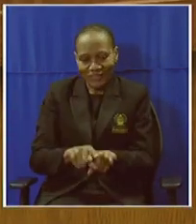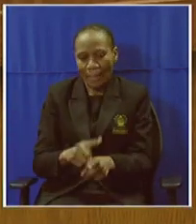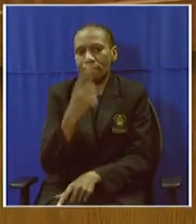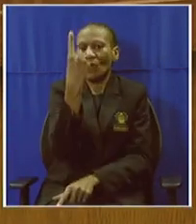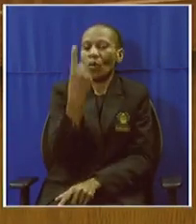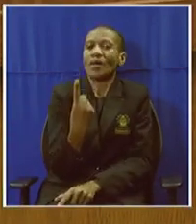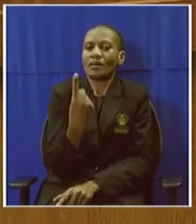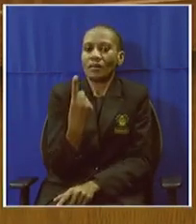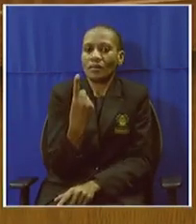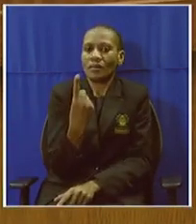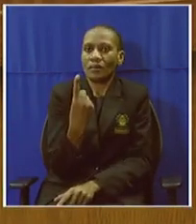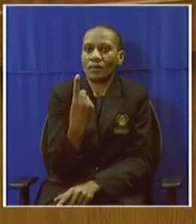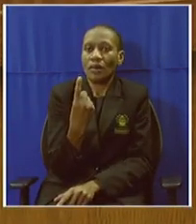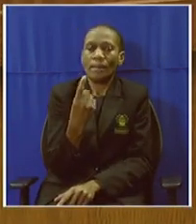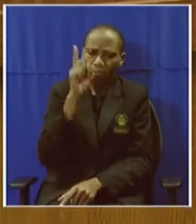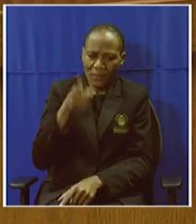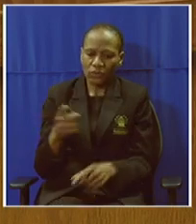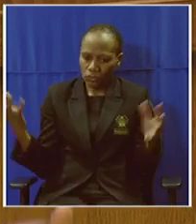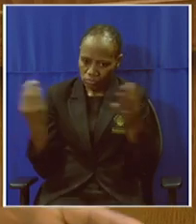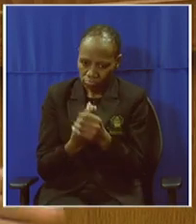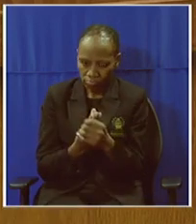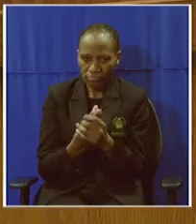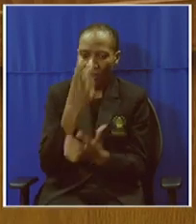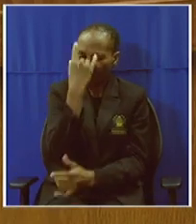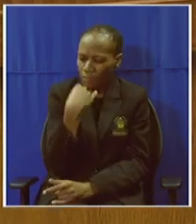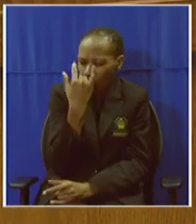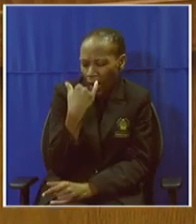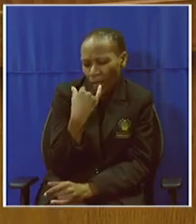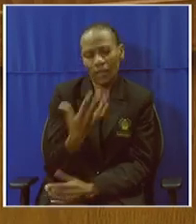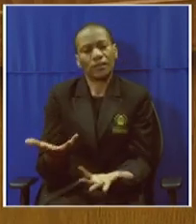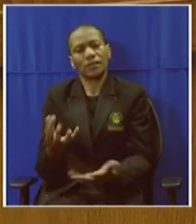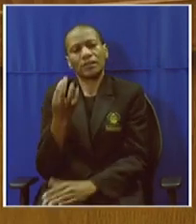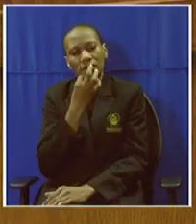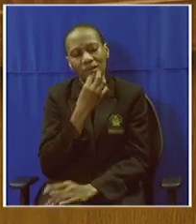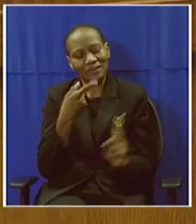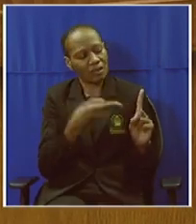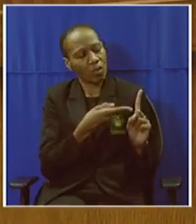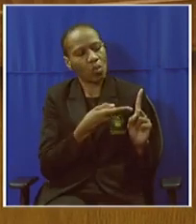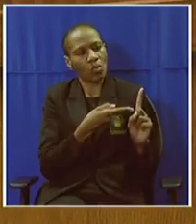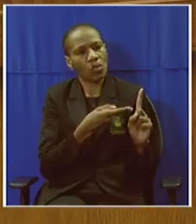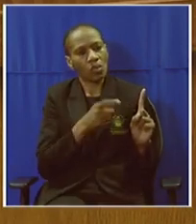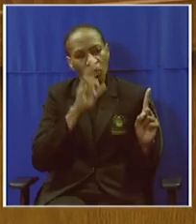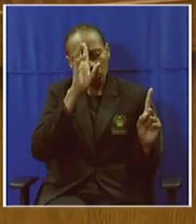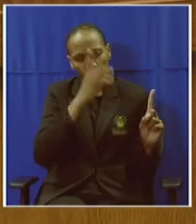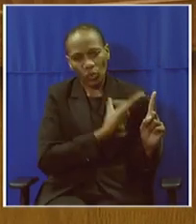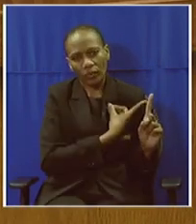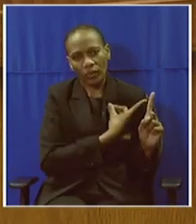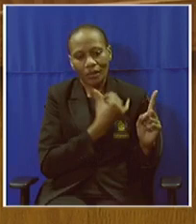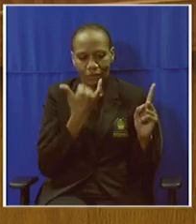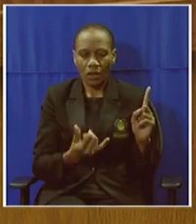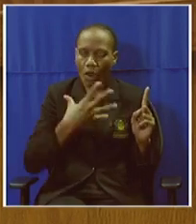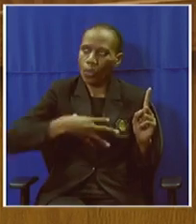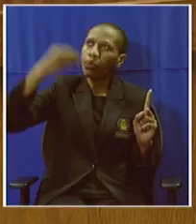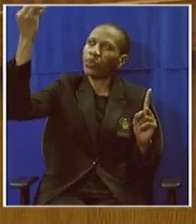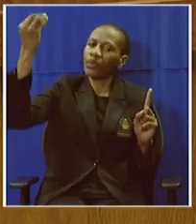another and cry together and say, this daughter of the soil is gone, and she